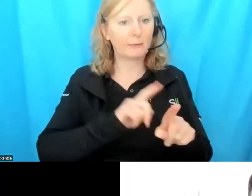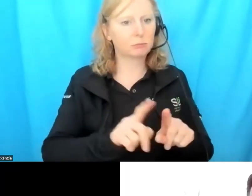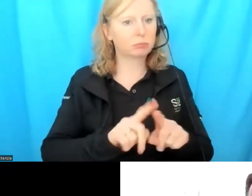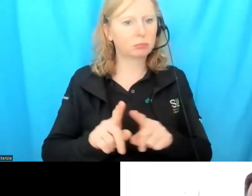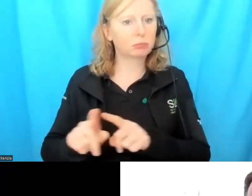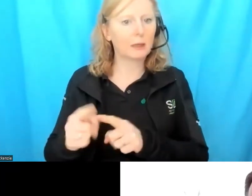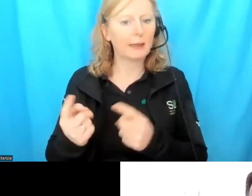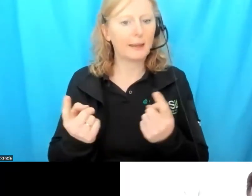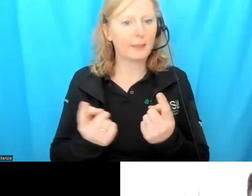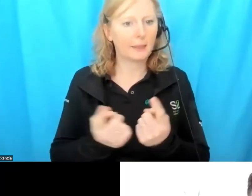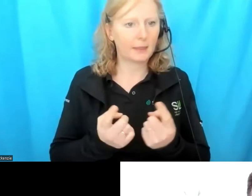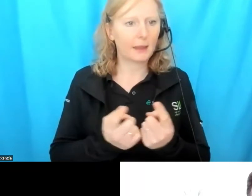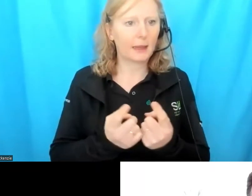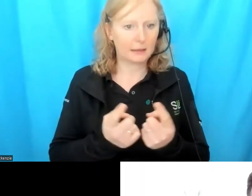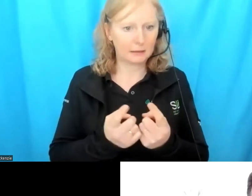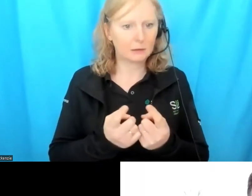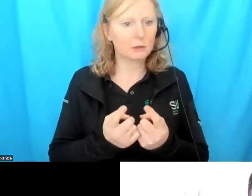things